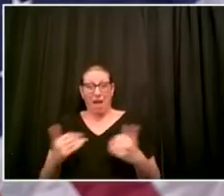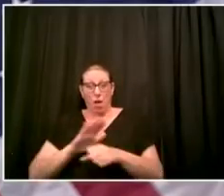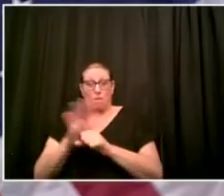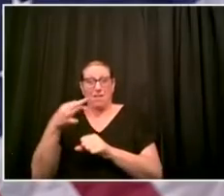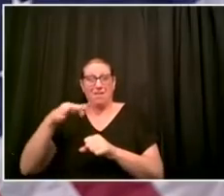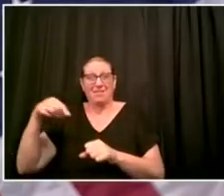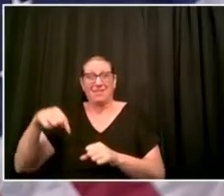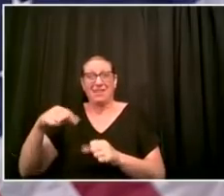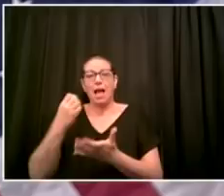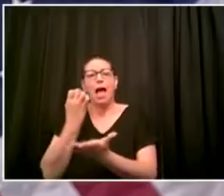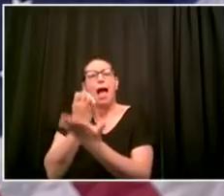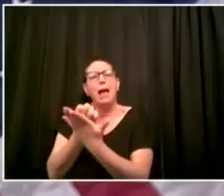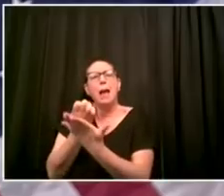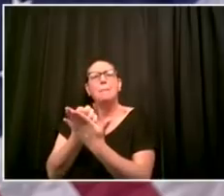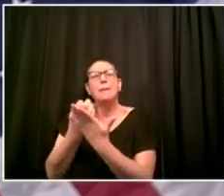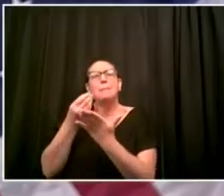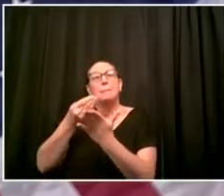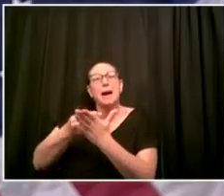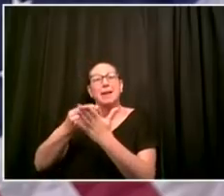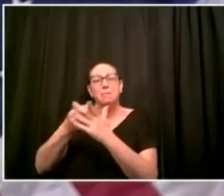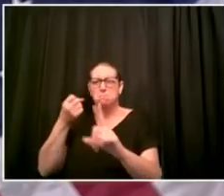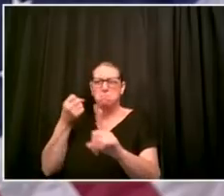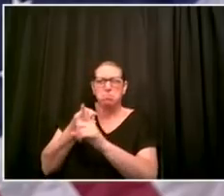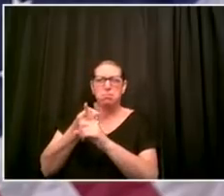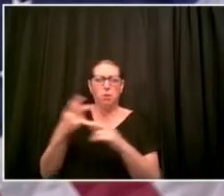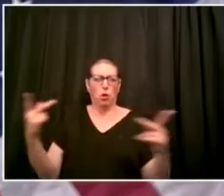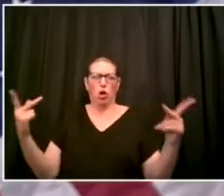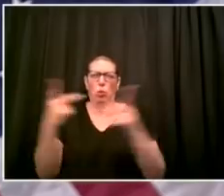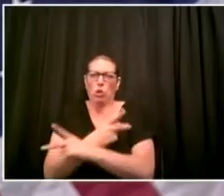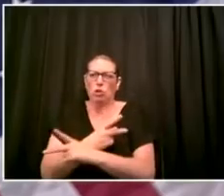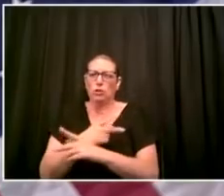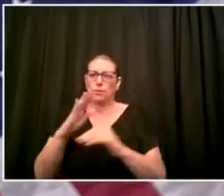now. We're going to be in a horrible budget